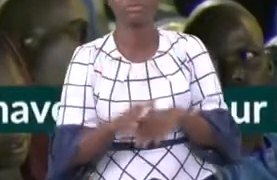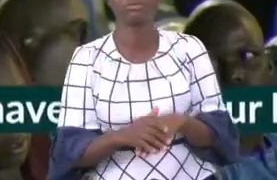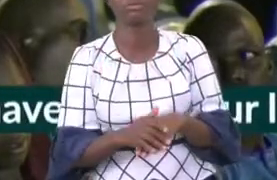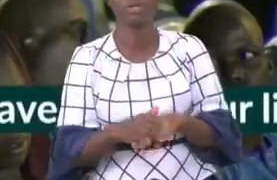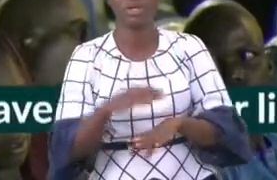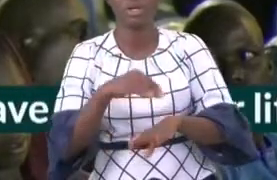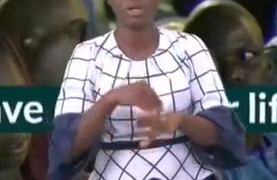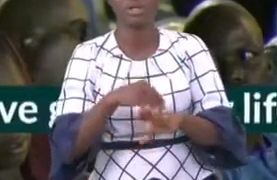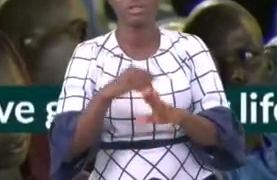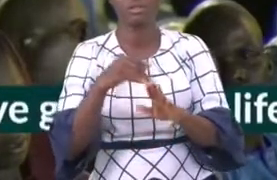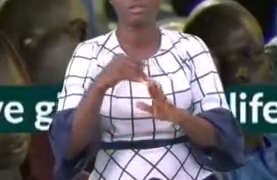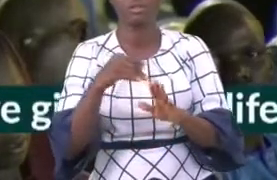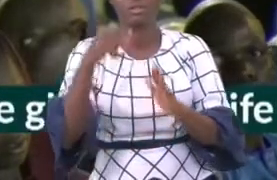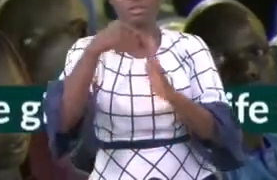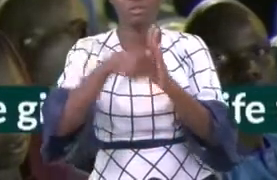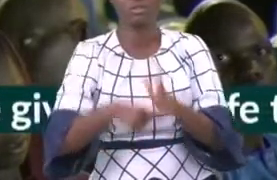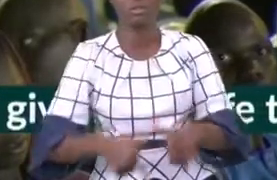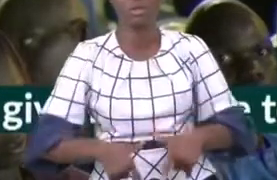at Popular Street.